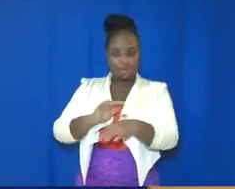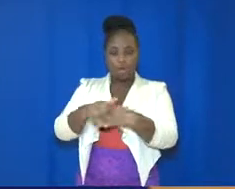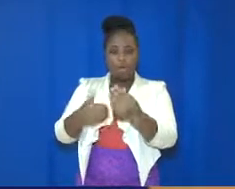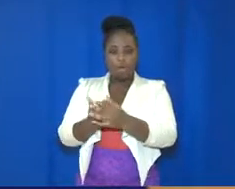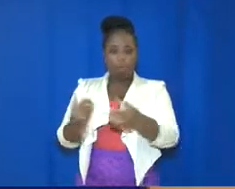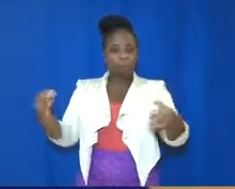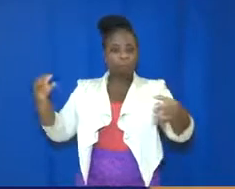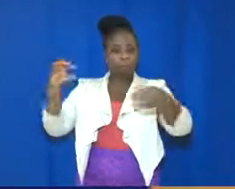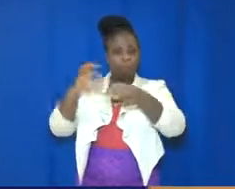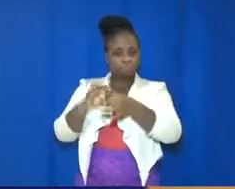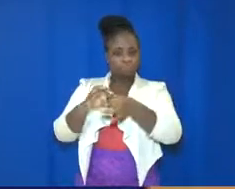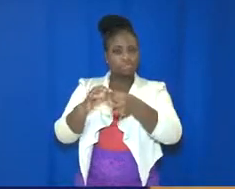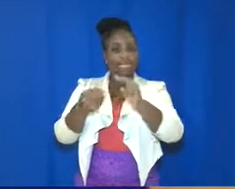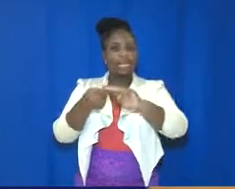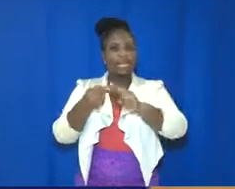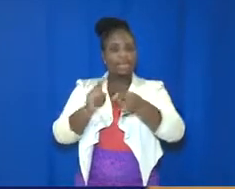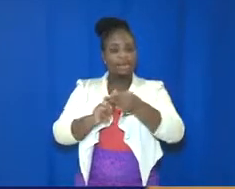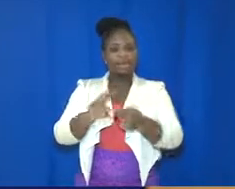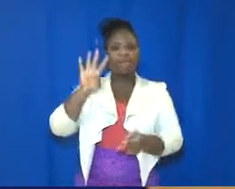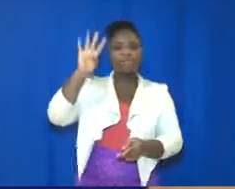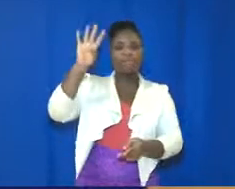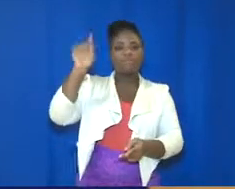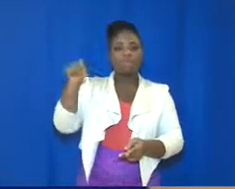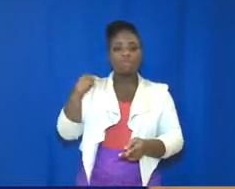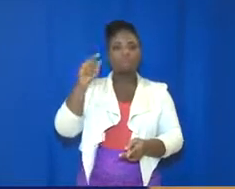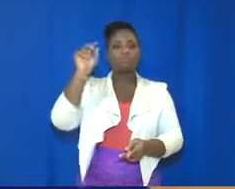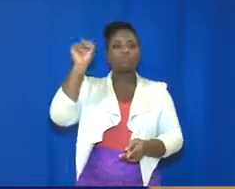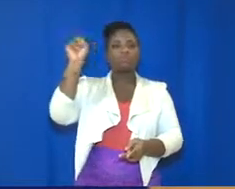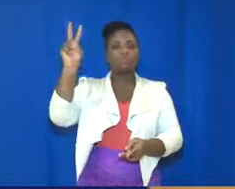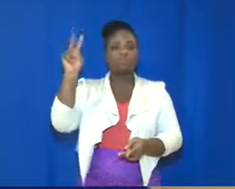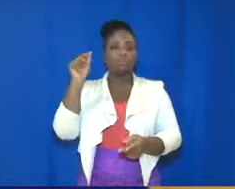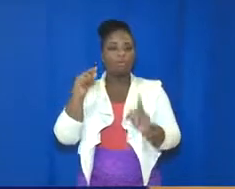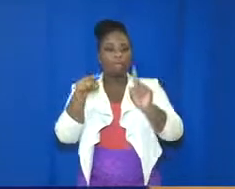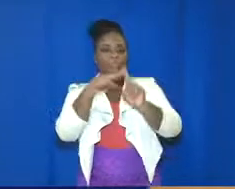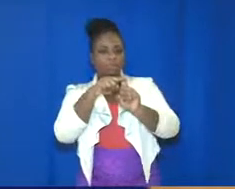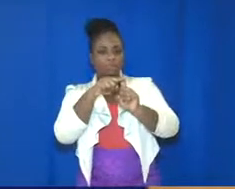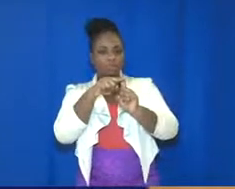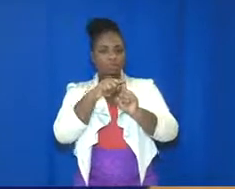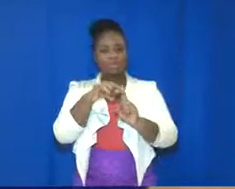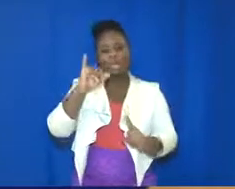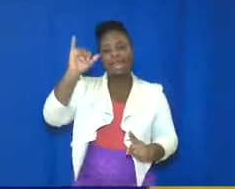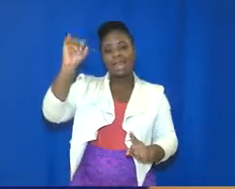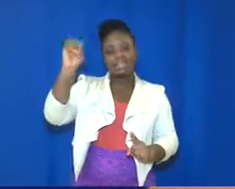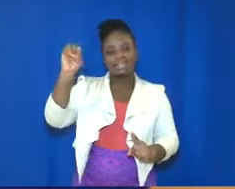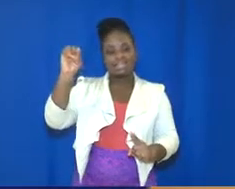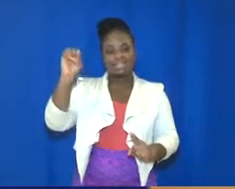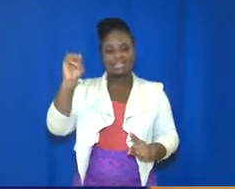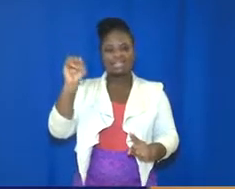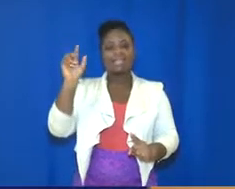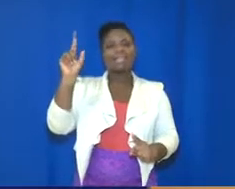Our total confirmed cases then rose to 4,012 positives, i.e.,